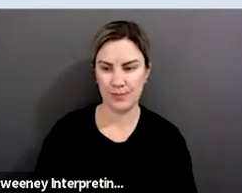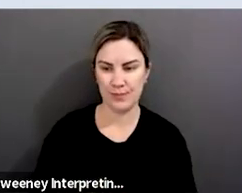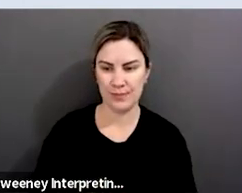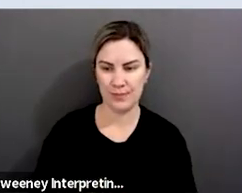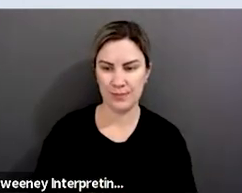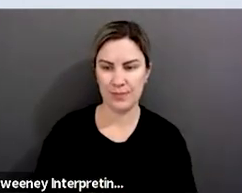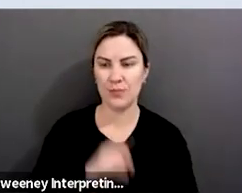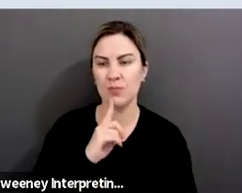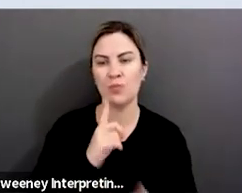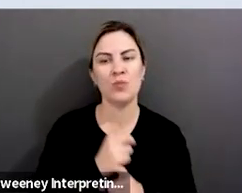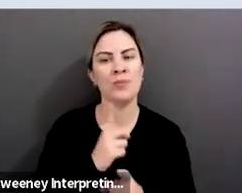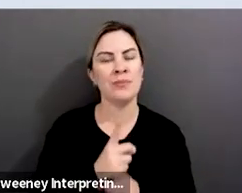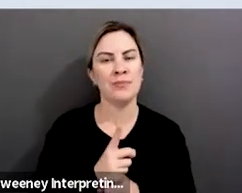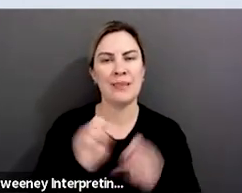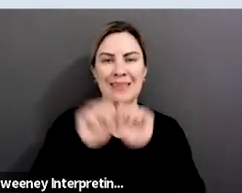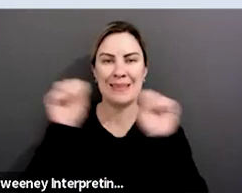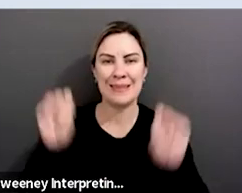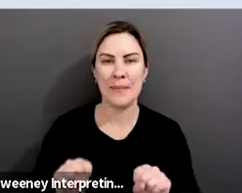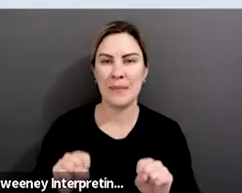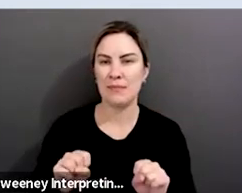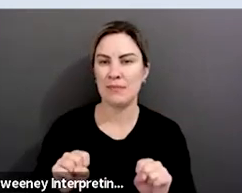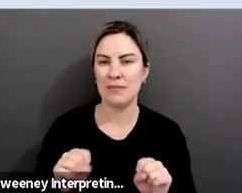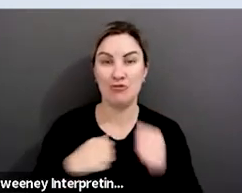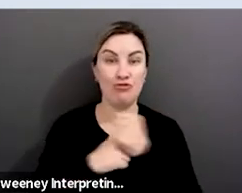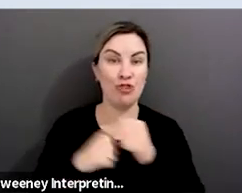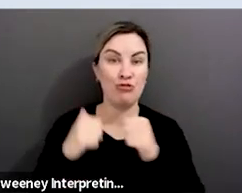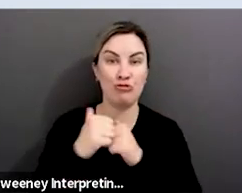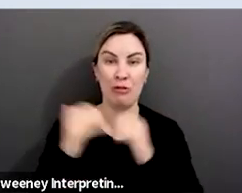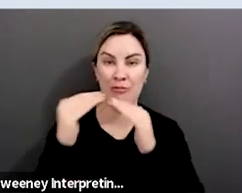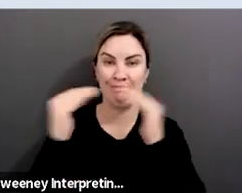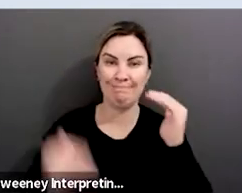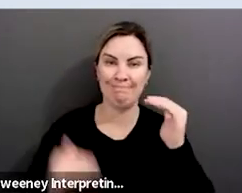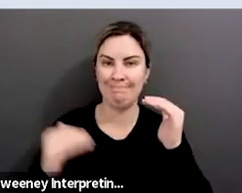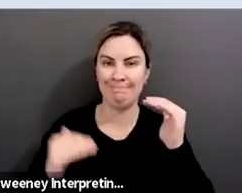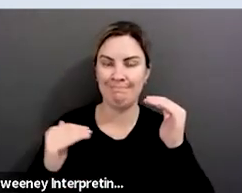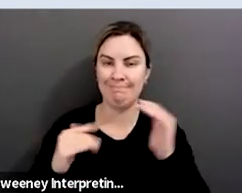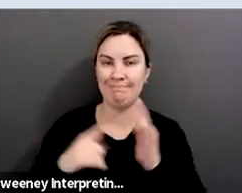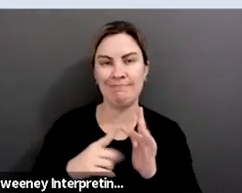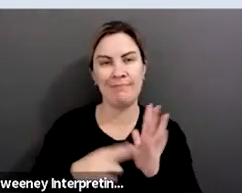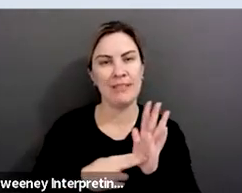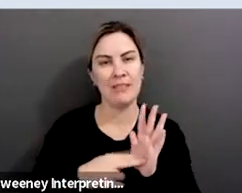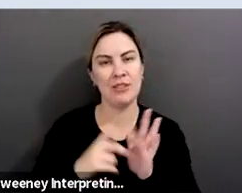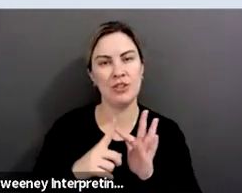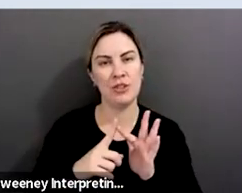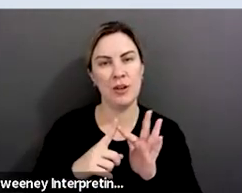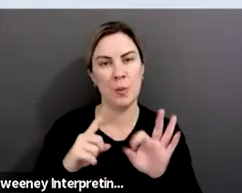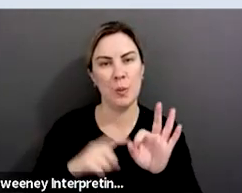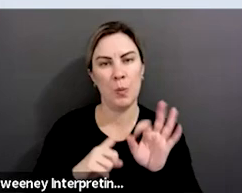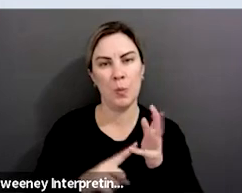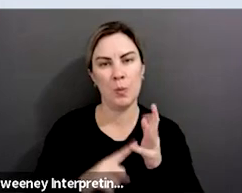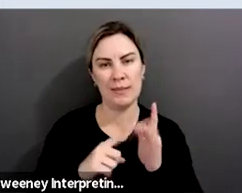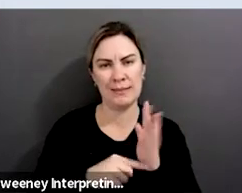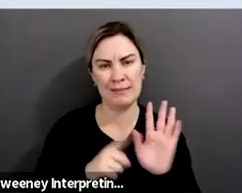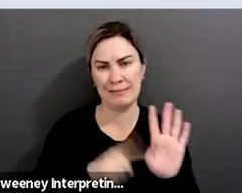systemic and structural injustice and inequity. So I'm hoping the answer to this question is yes.